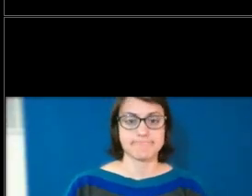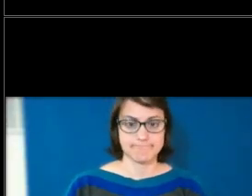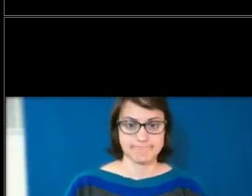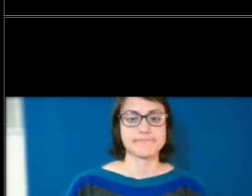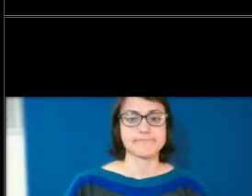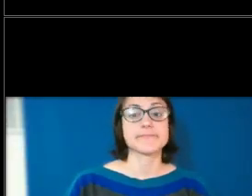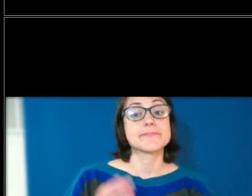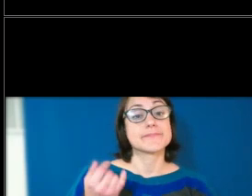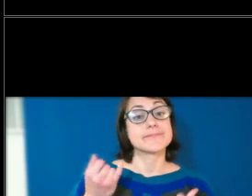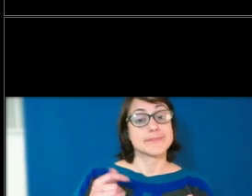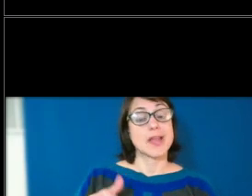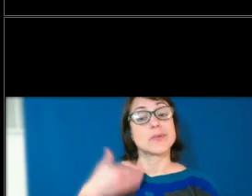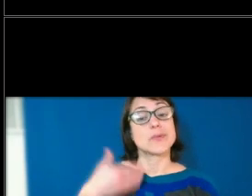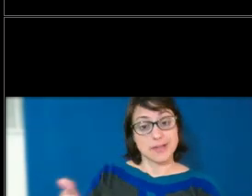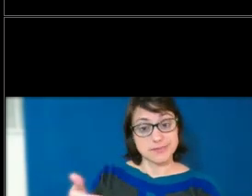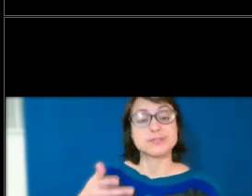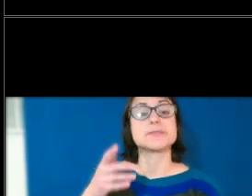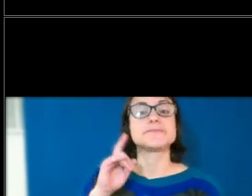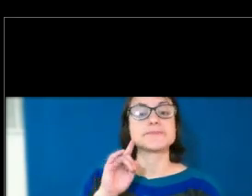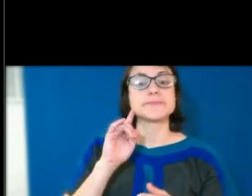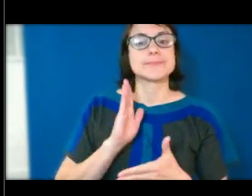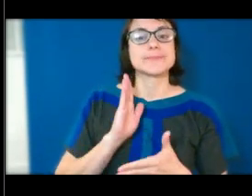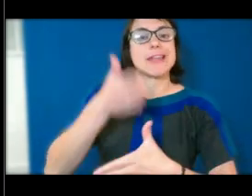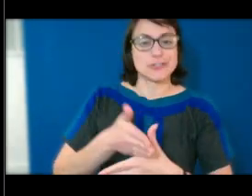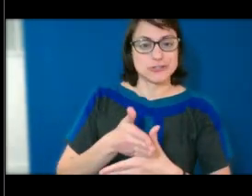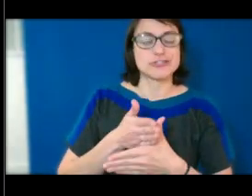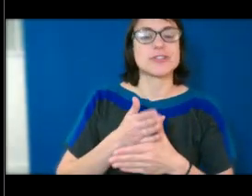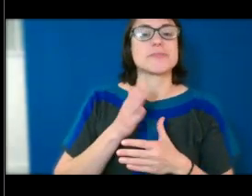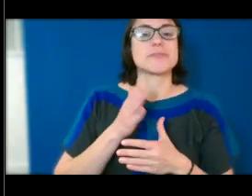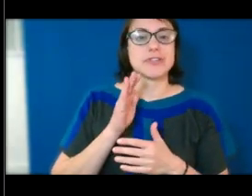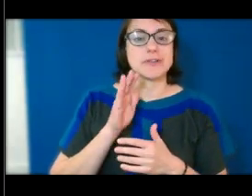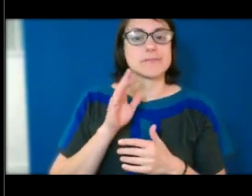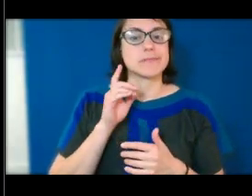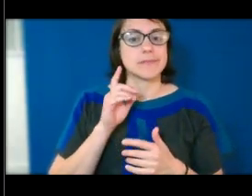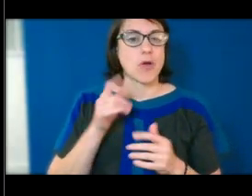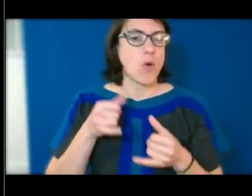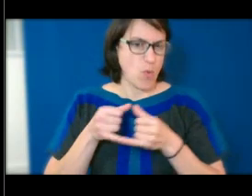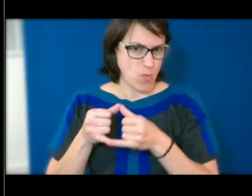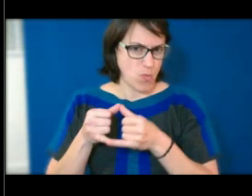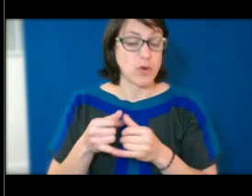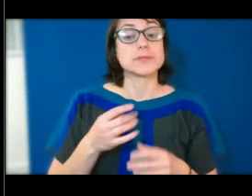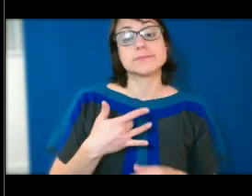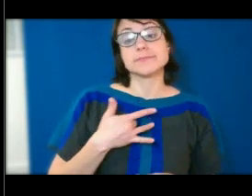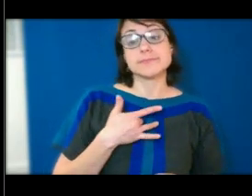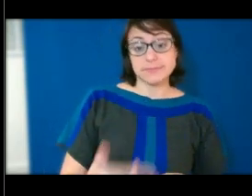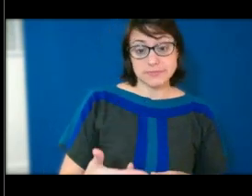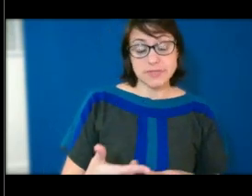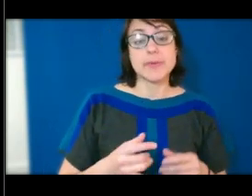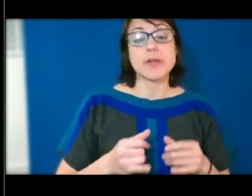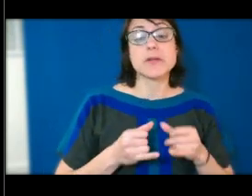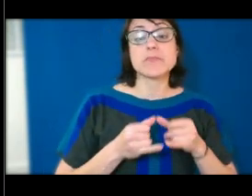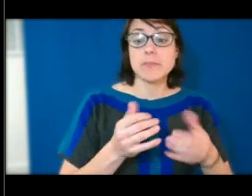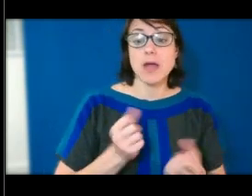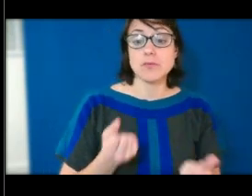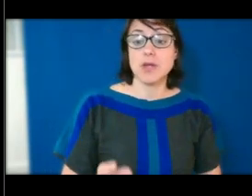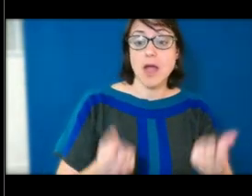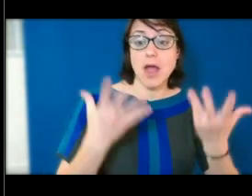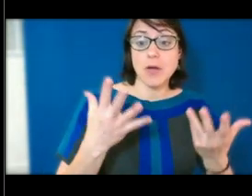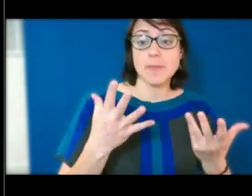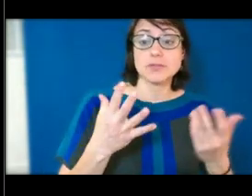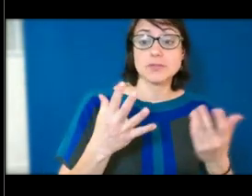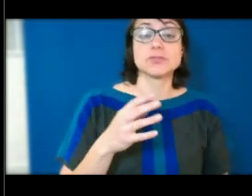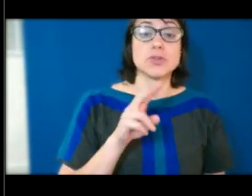and maintenance of proven marine debris interception technologies, with typical award amounts from $250,000 to $750,000, with a combined